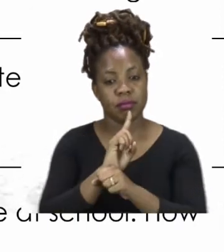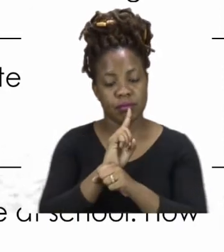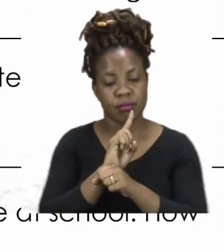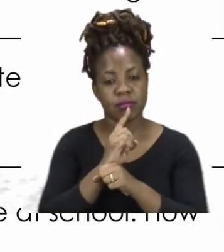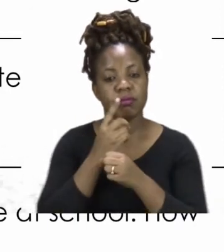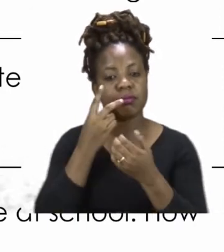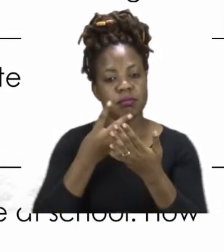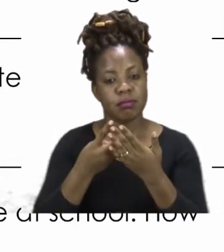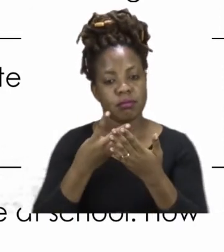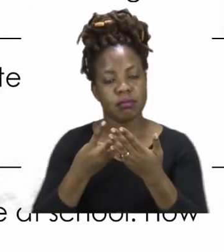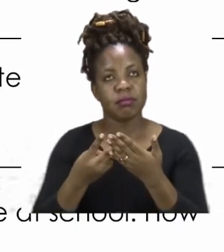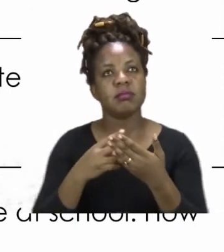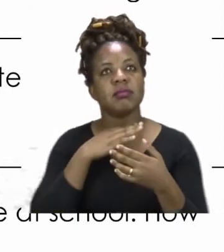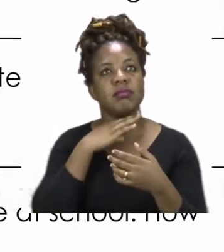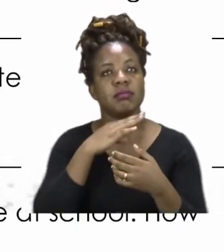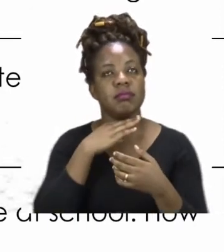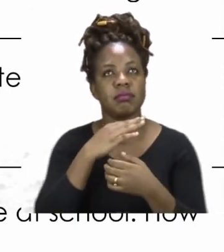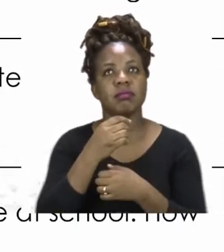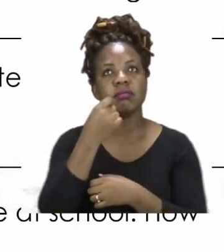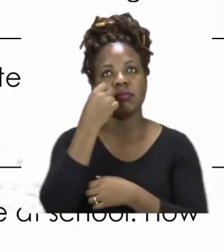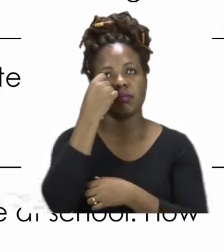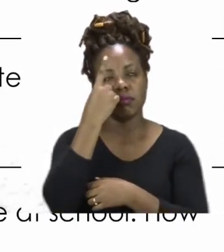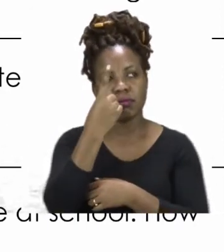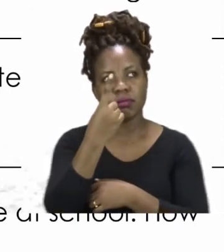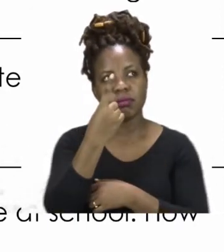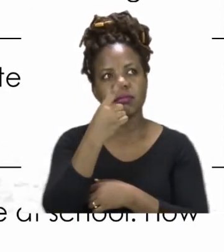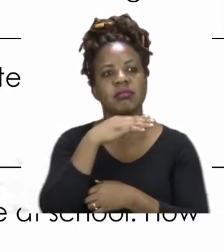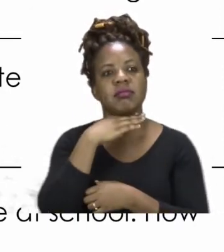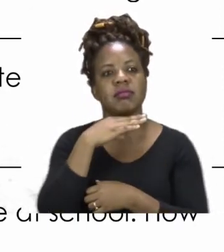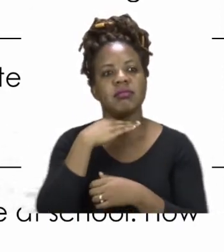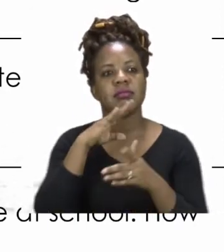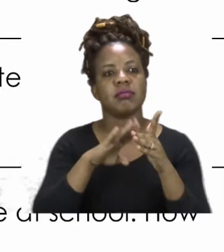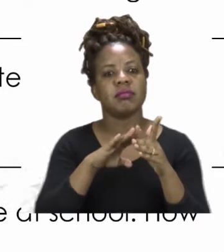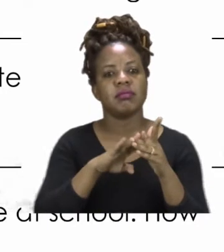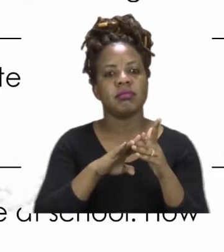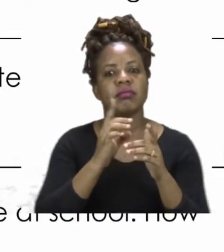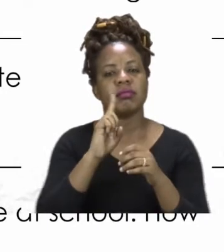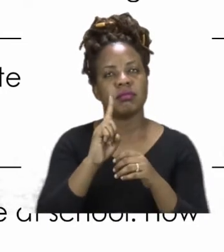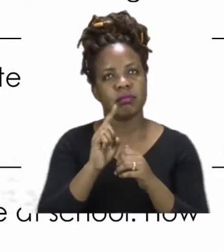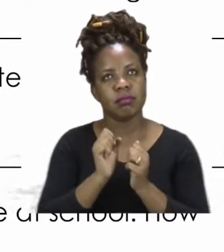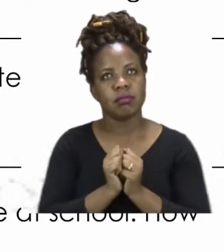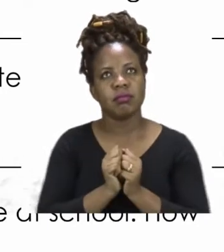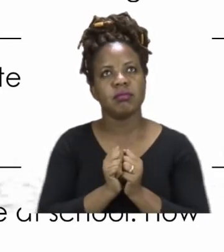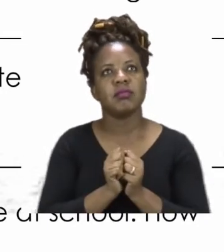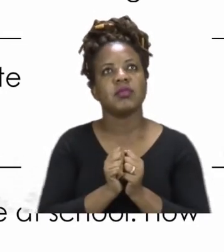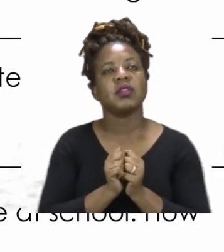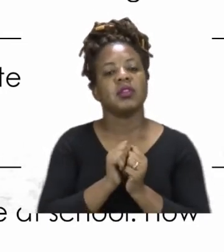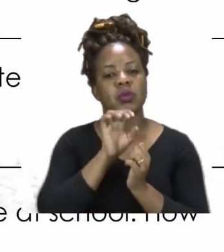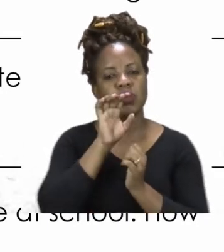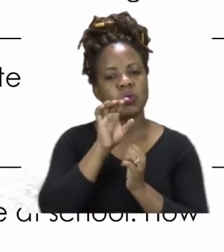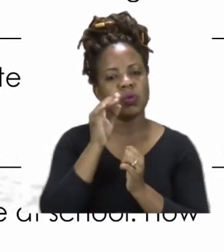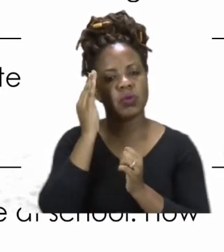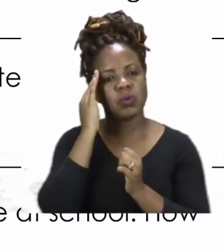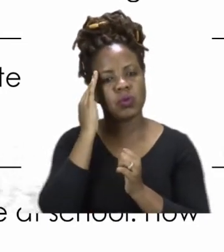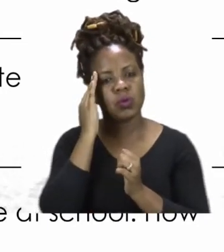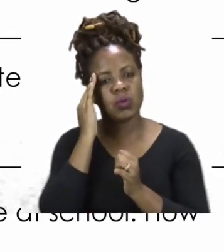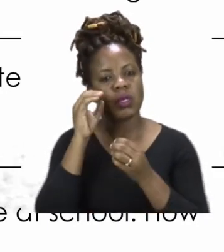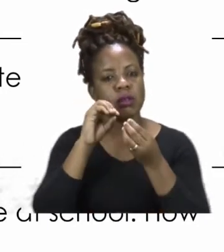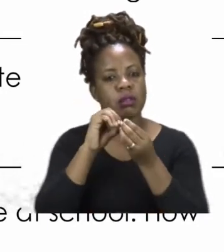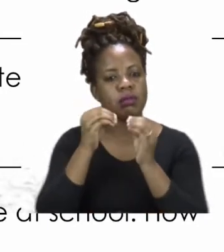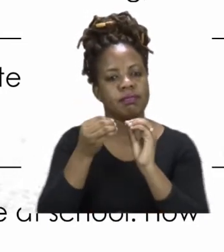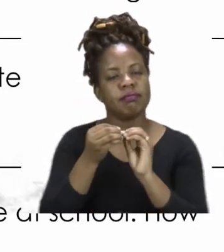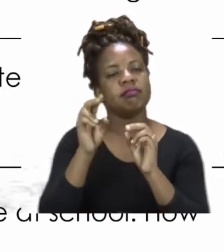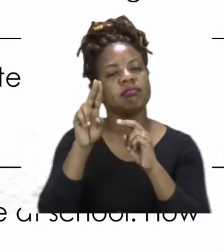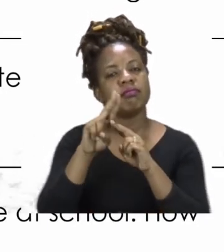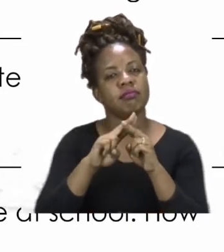the story to understand what it is all about. And then we choose the numbers we're going to be using. And then